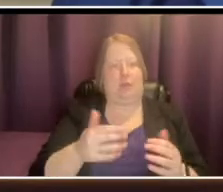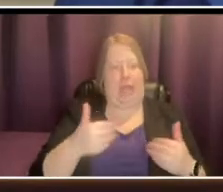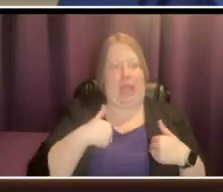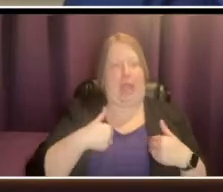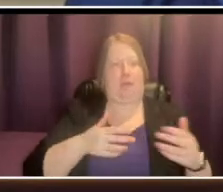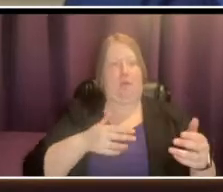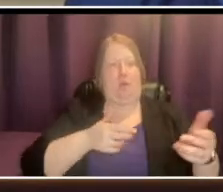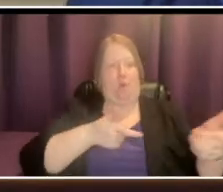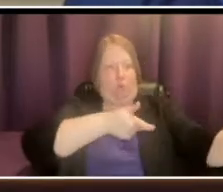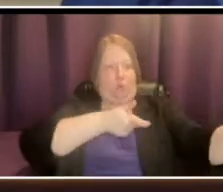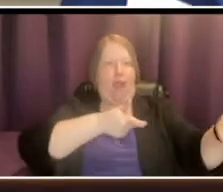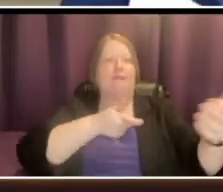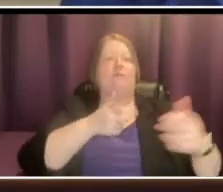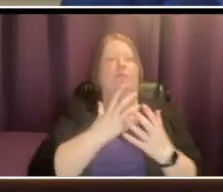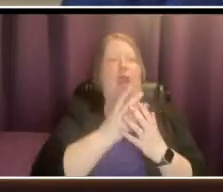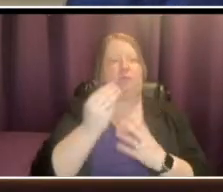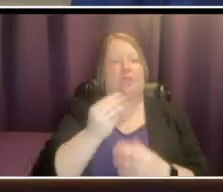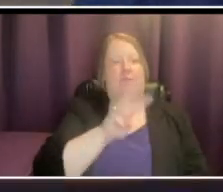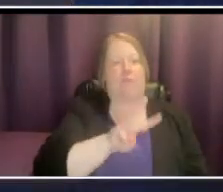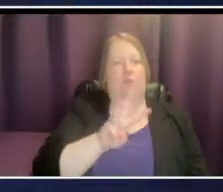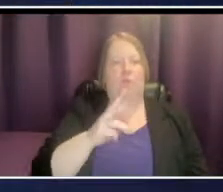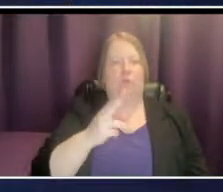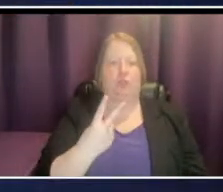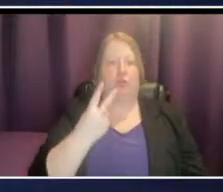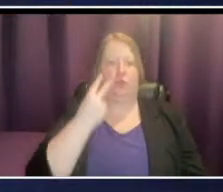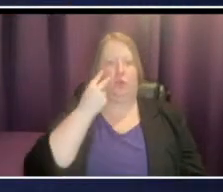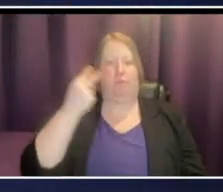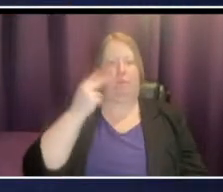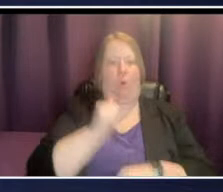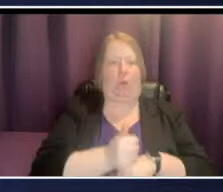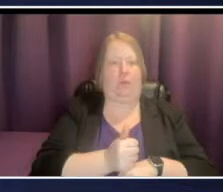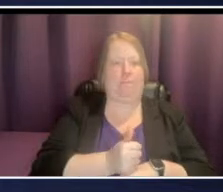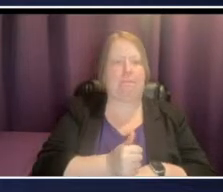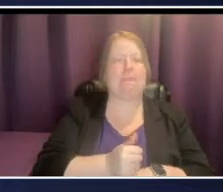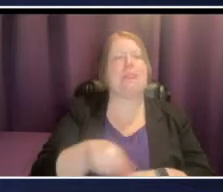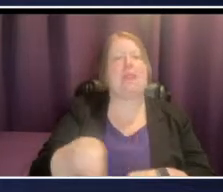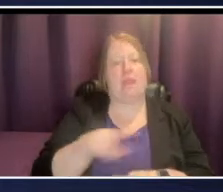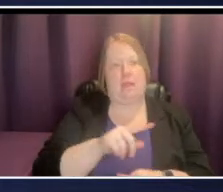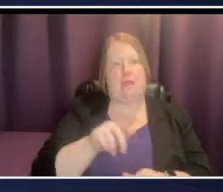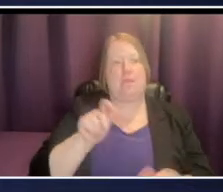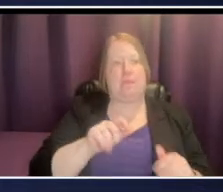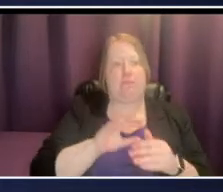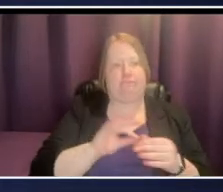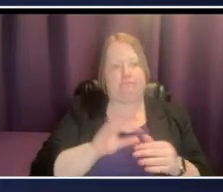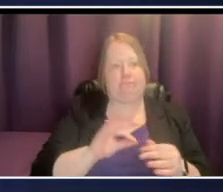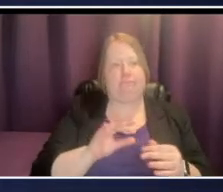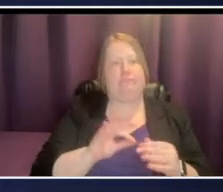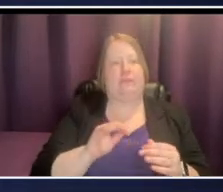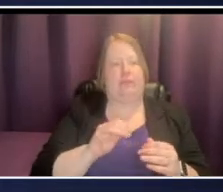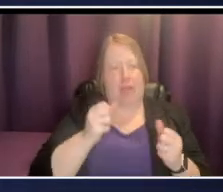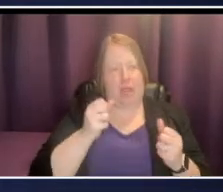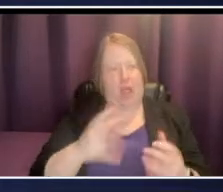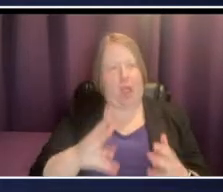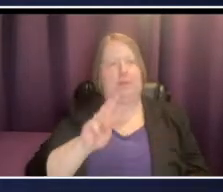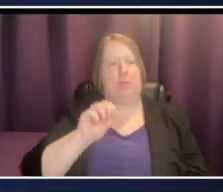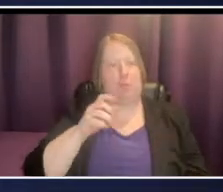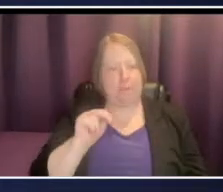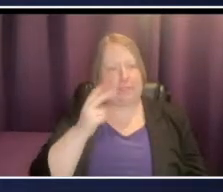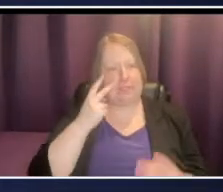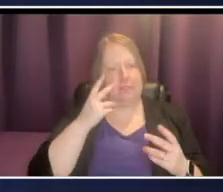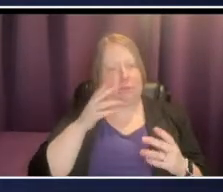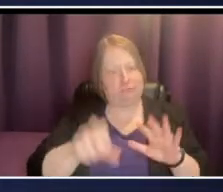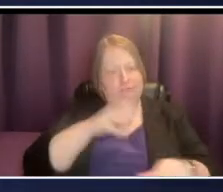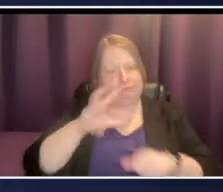These agents remarked on the number of weapons that had been seized that day, speculating that the situation could get